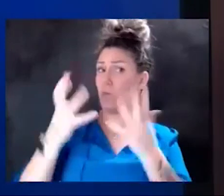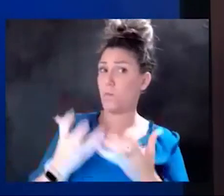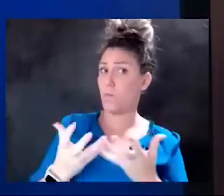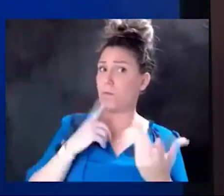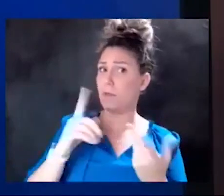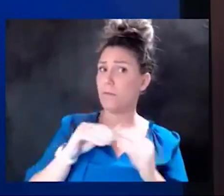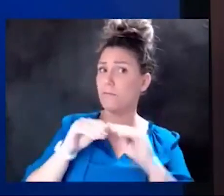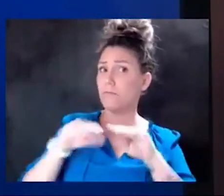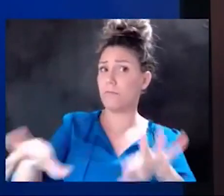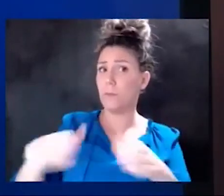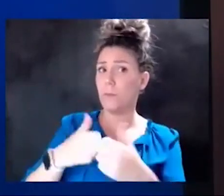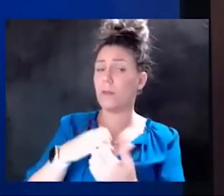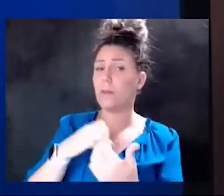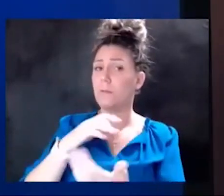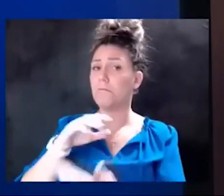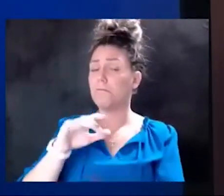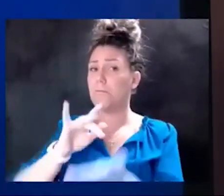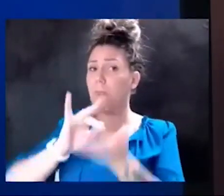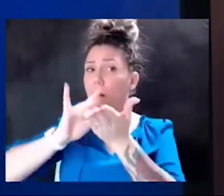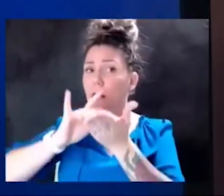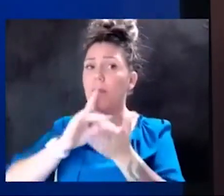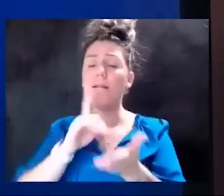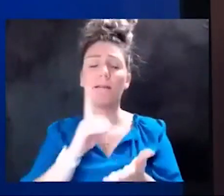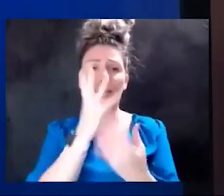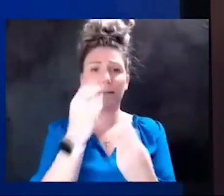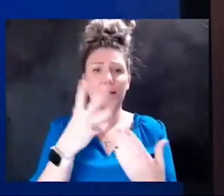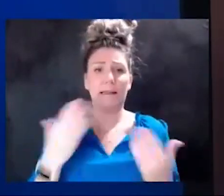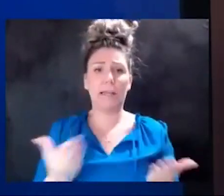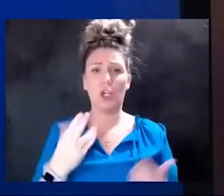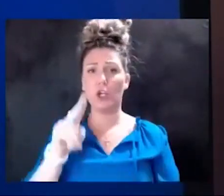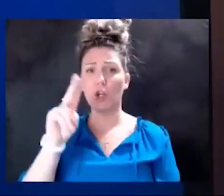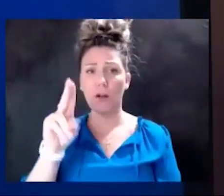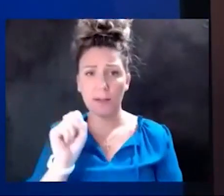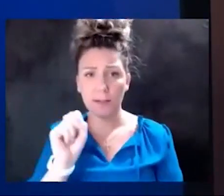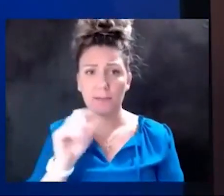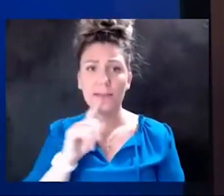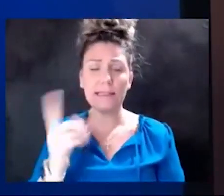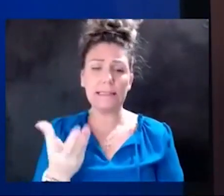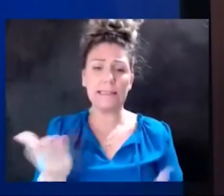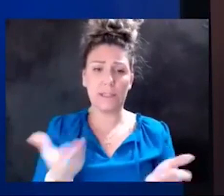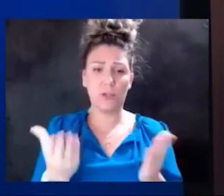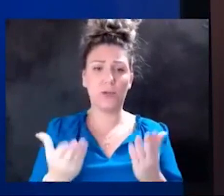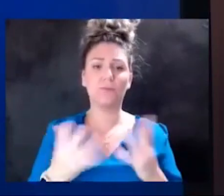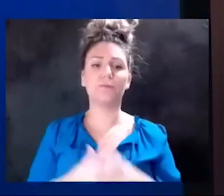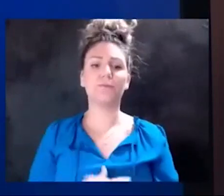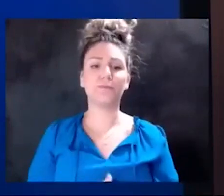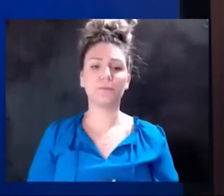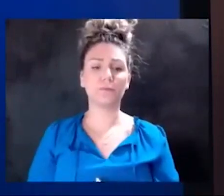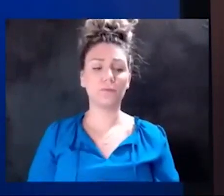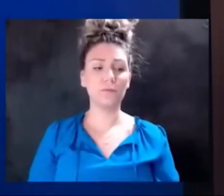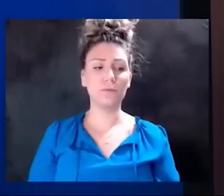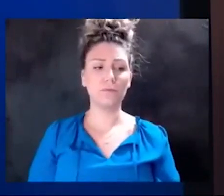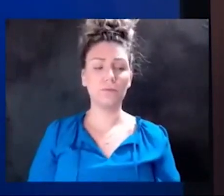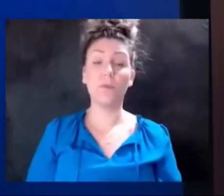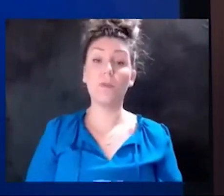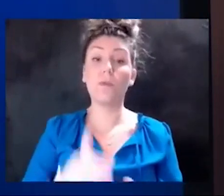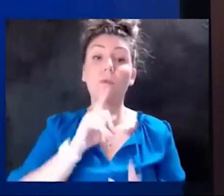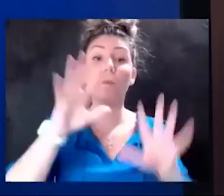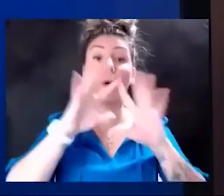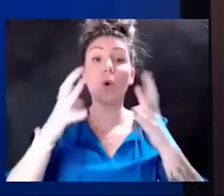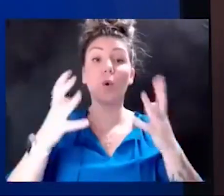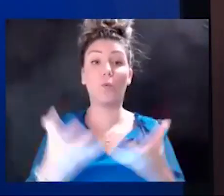we're seeing in some data that came out of the United States predominantly is that the real world efficacy of